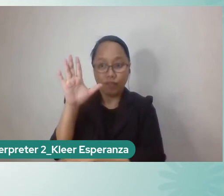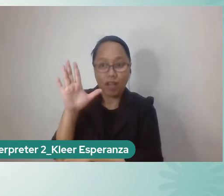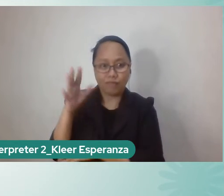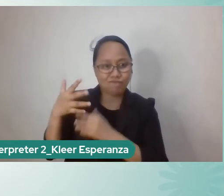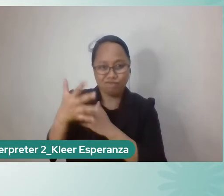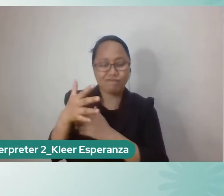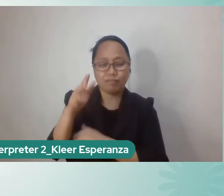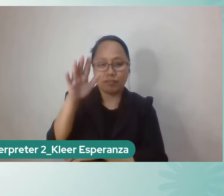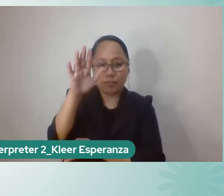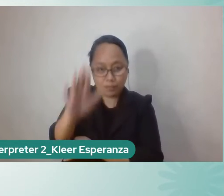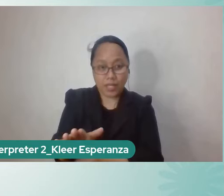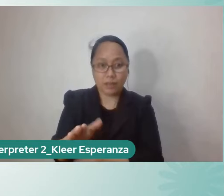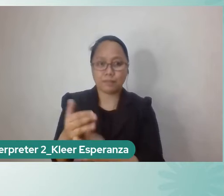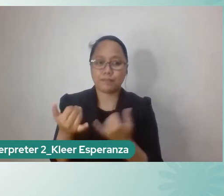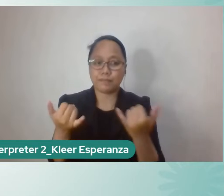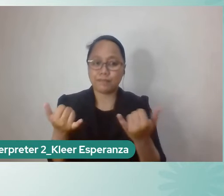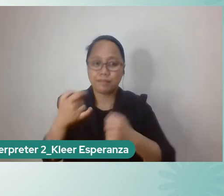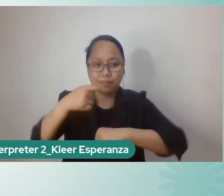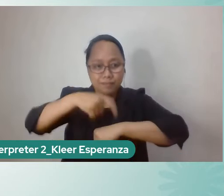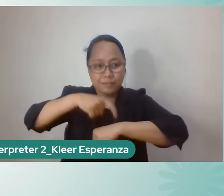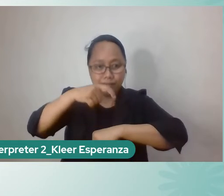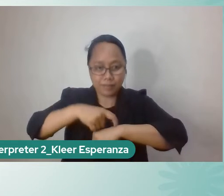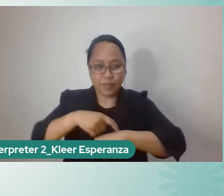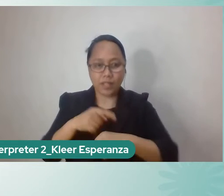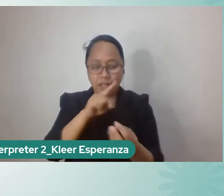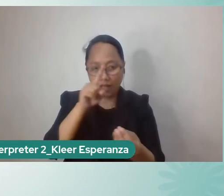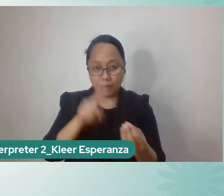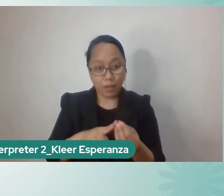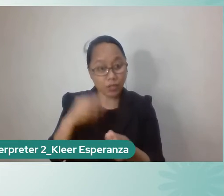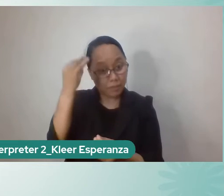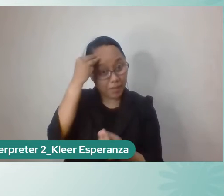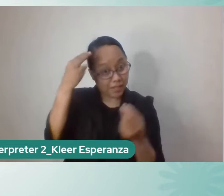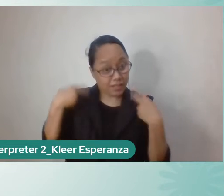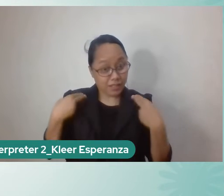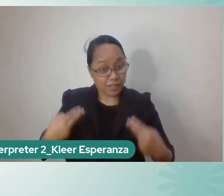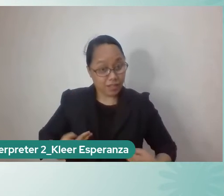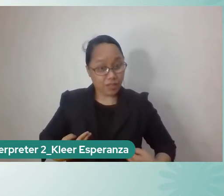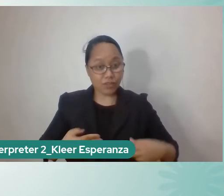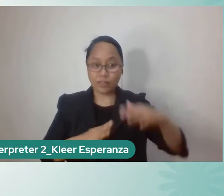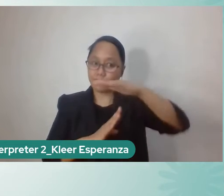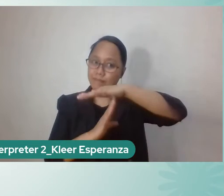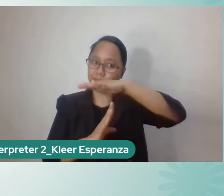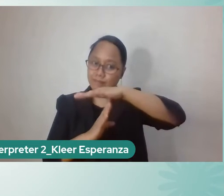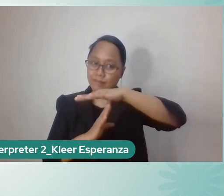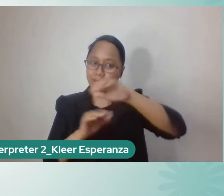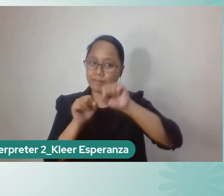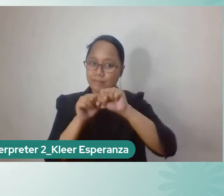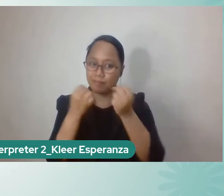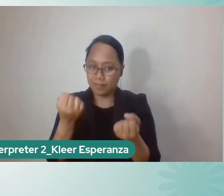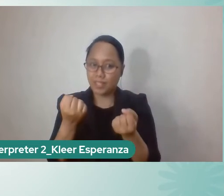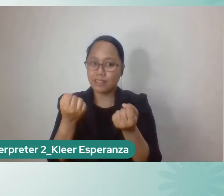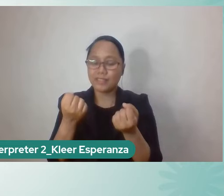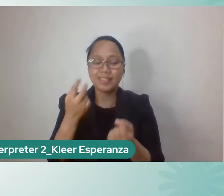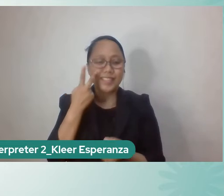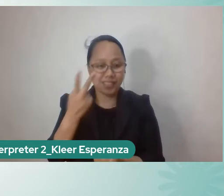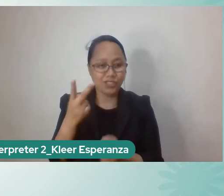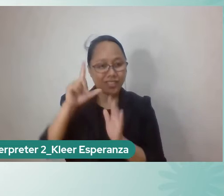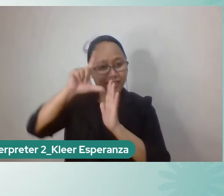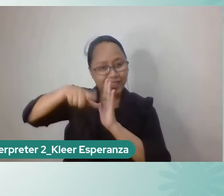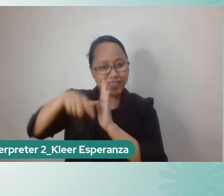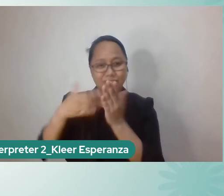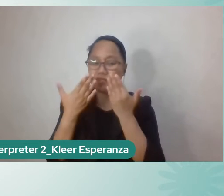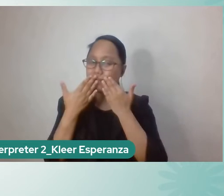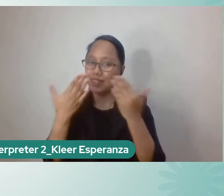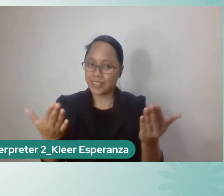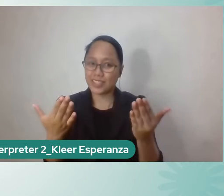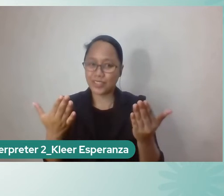have our mental health break. So sit back and relax. We'll catch you again later. Thank you